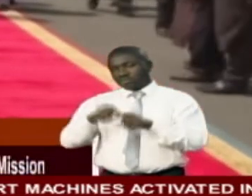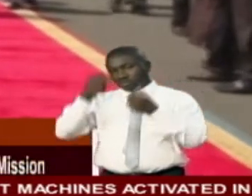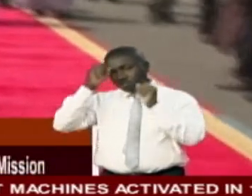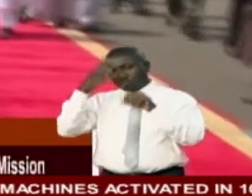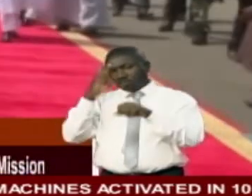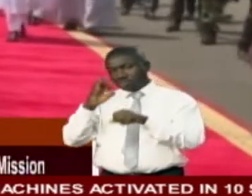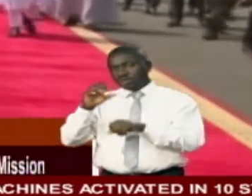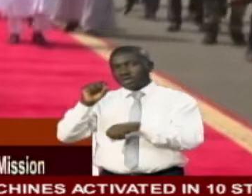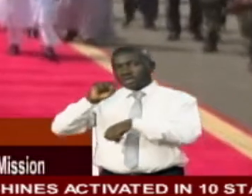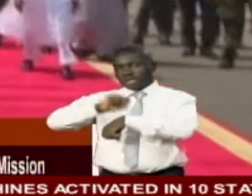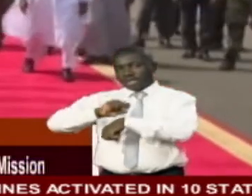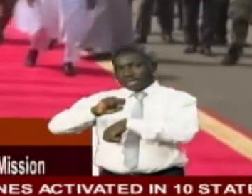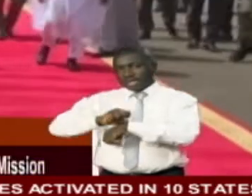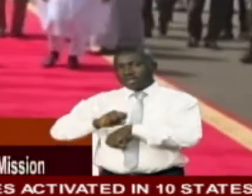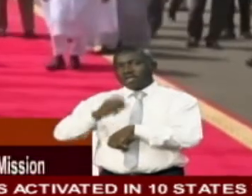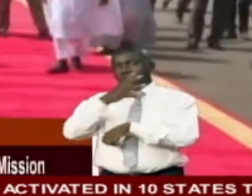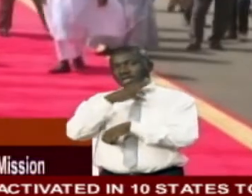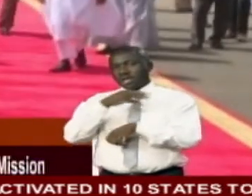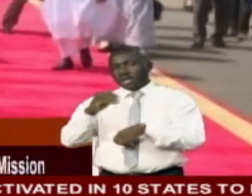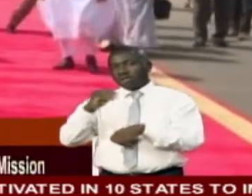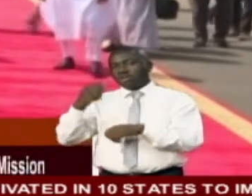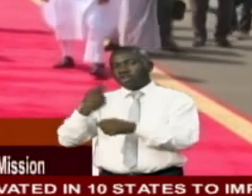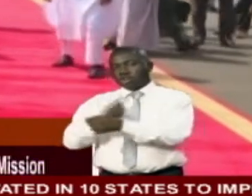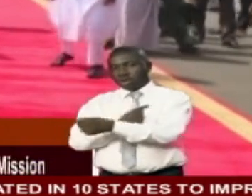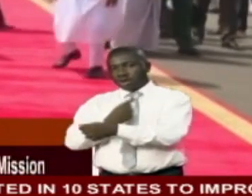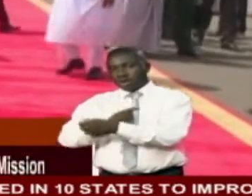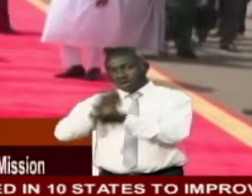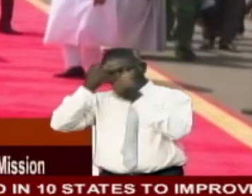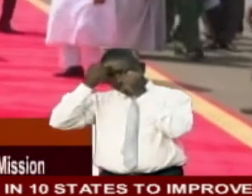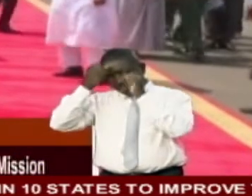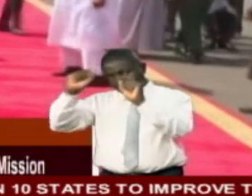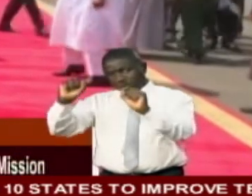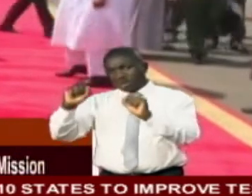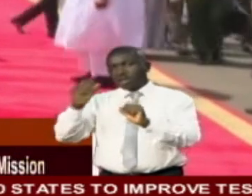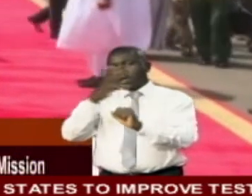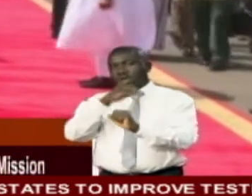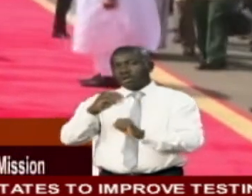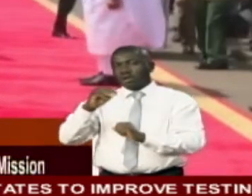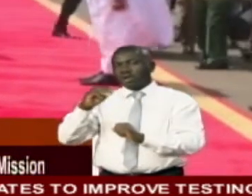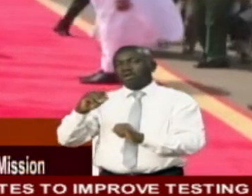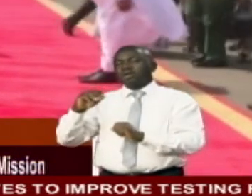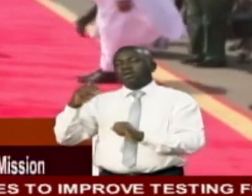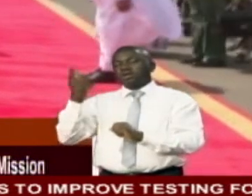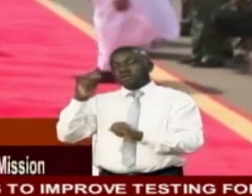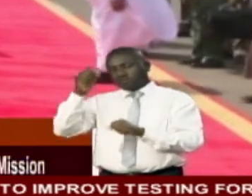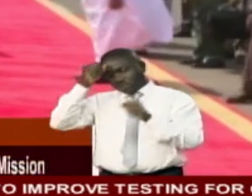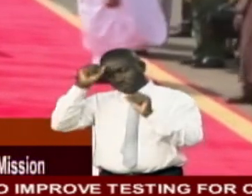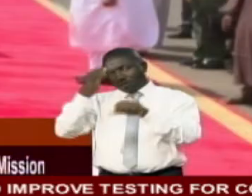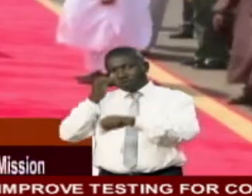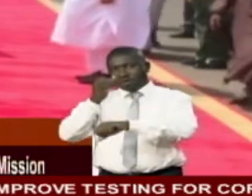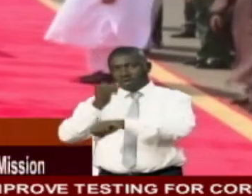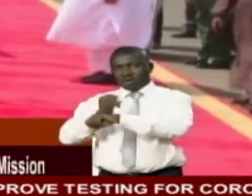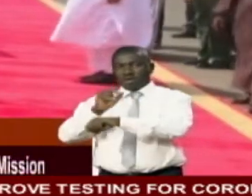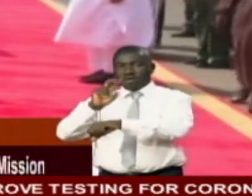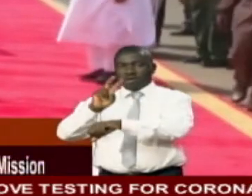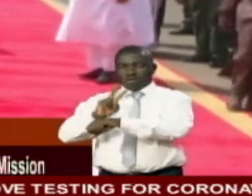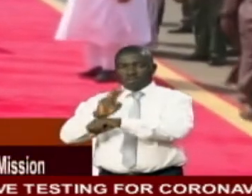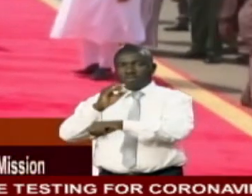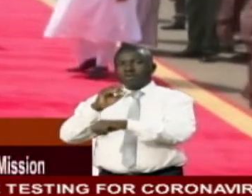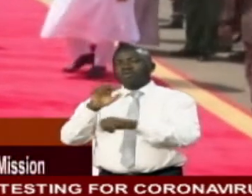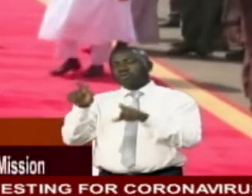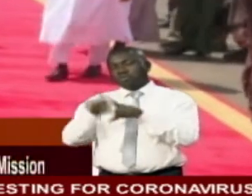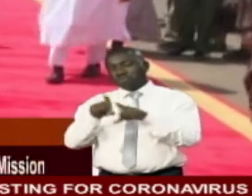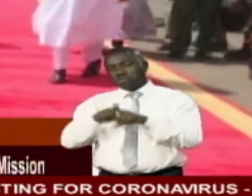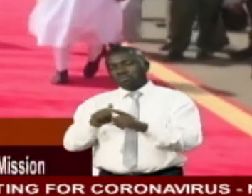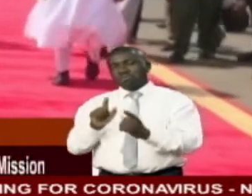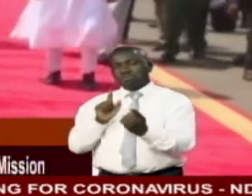Senegal, Nana Akufo-Addo of Ghana, Al-Hassan Ouattara of Cote d'Ivoire, and the leader of the ECOWAS Special Envoy